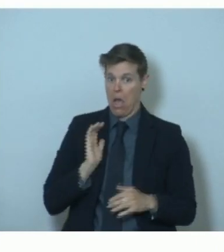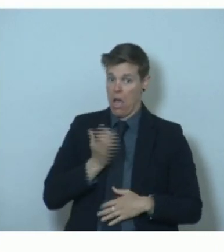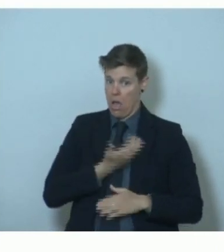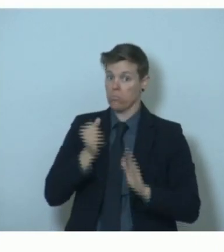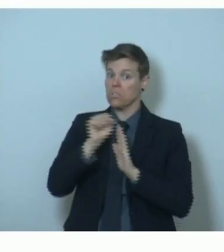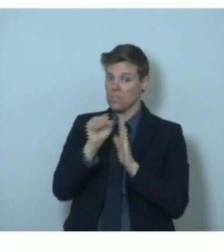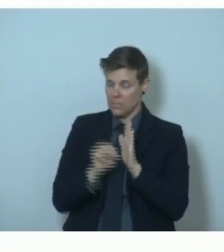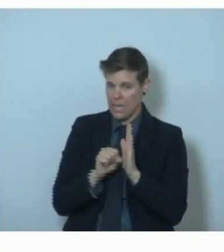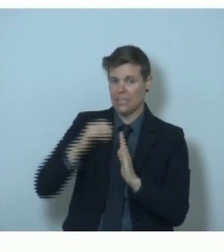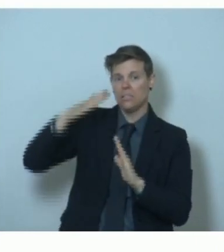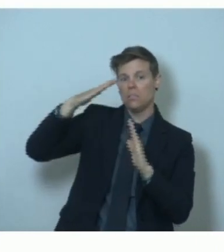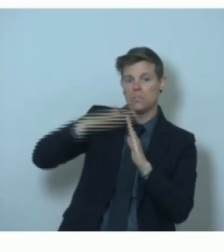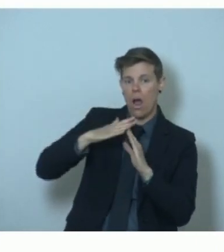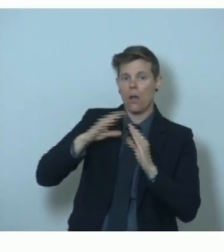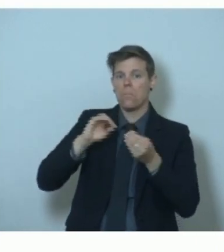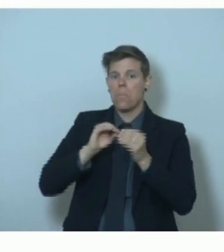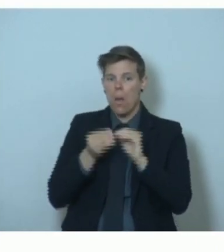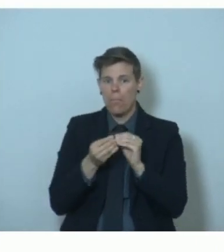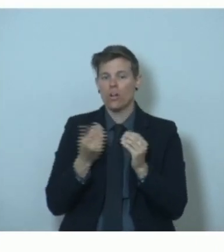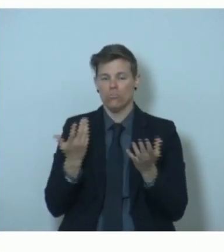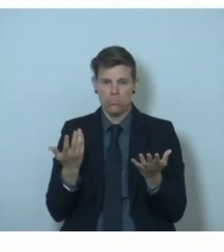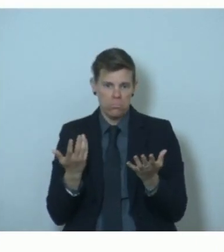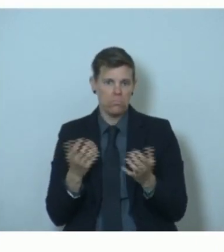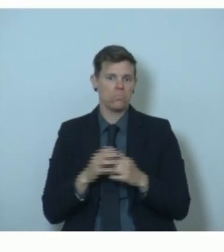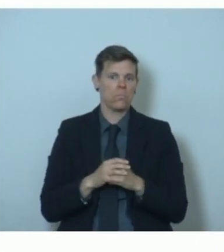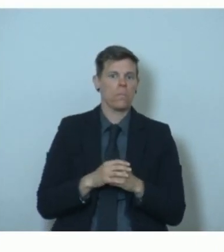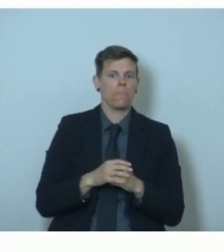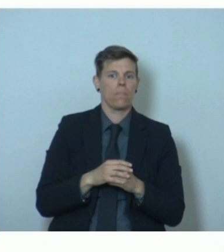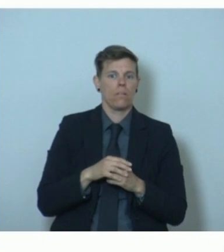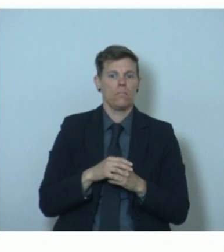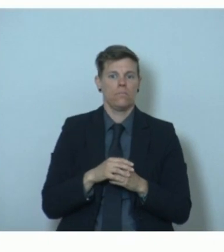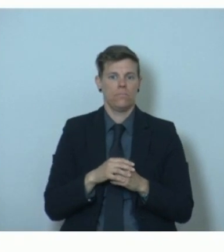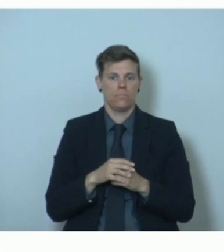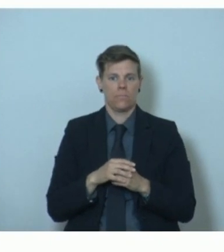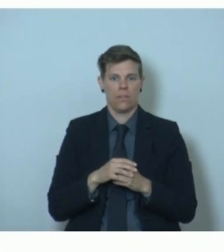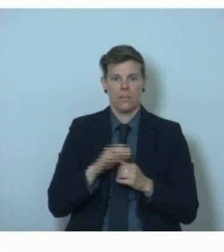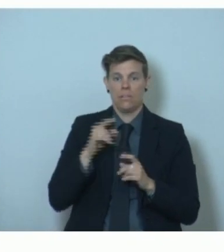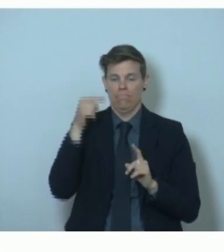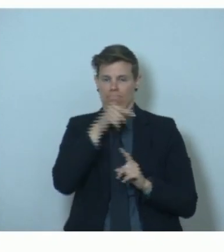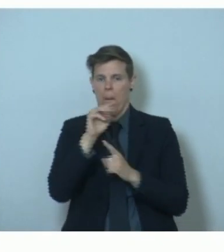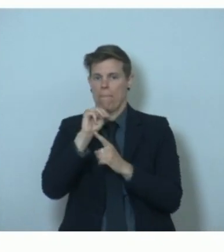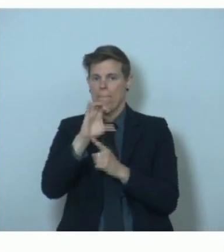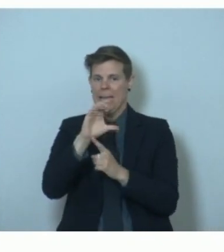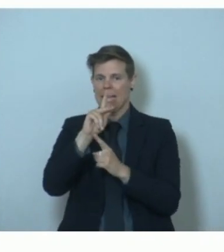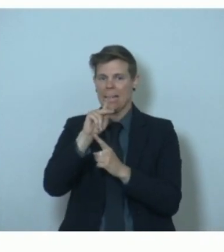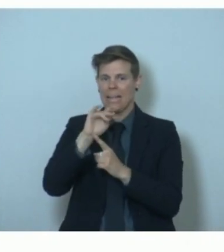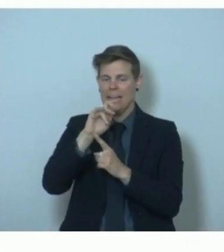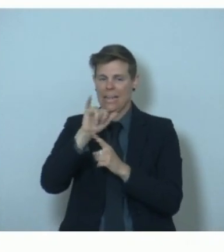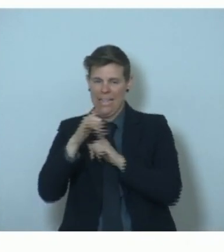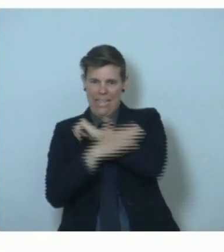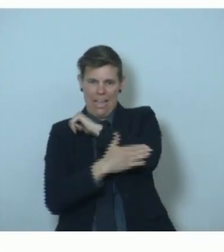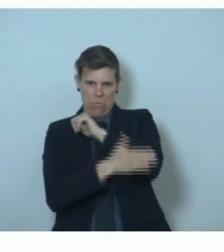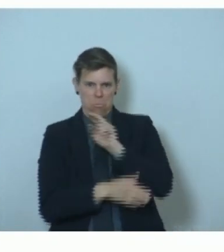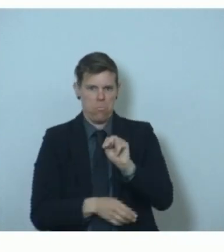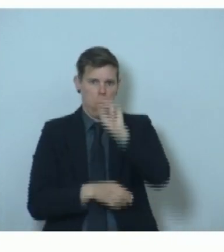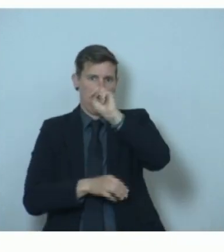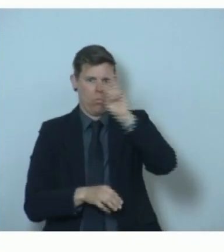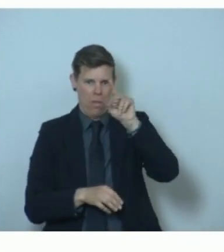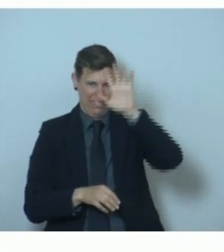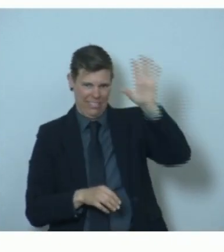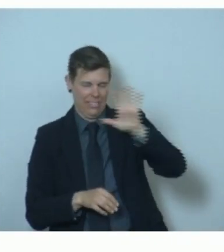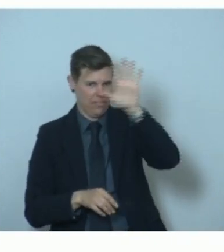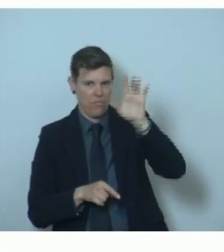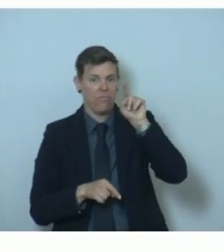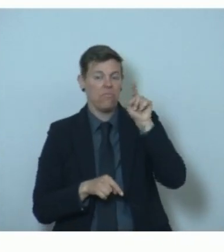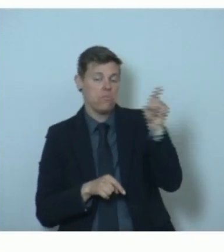2.7%. So it's not 12.5 or 13% of kids that are infected. It's of all the cases,